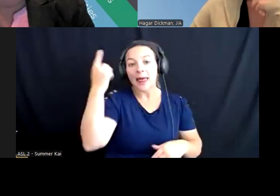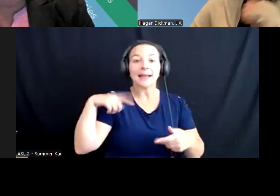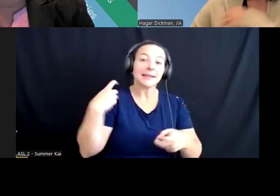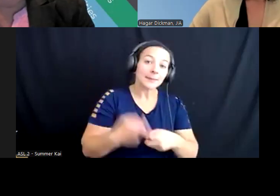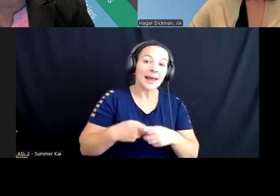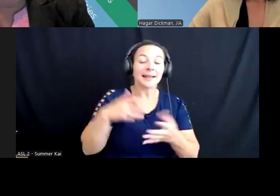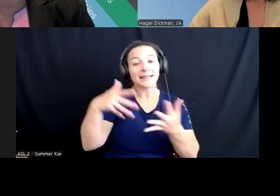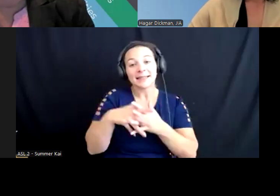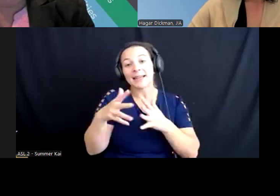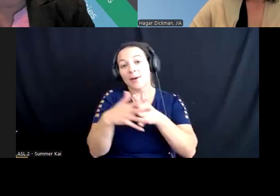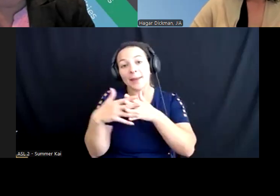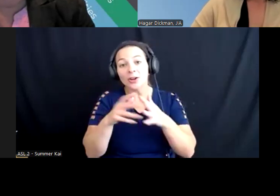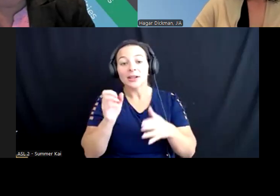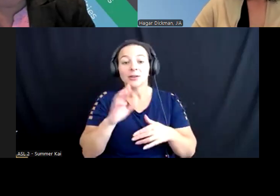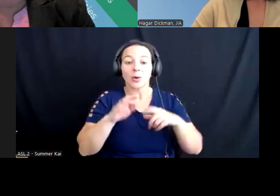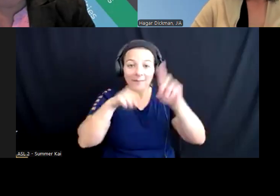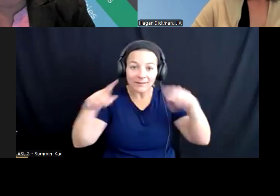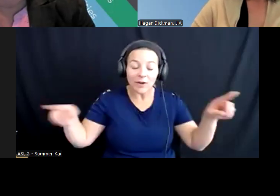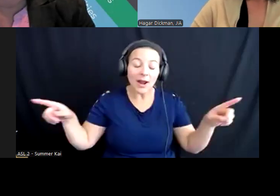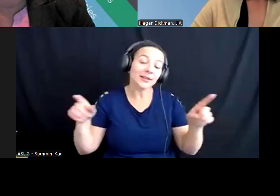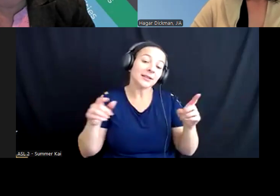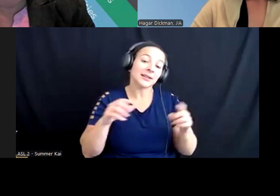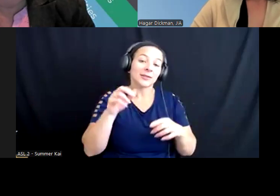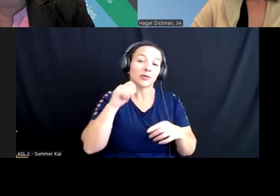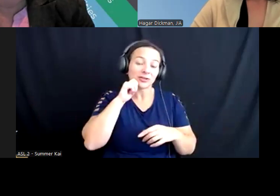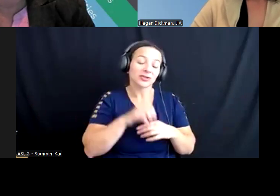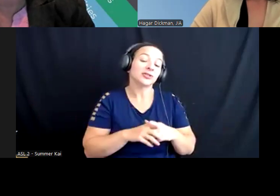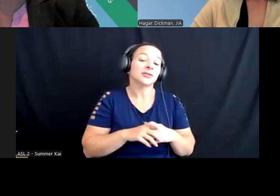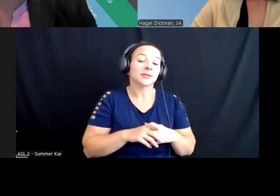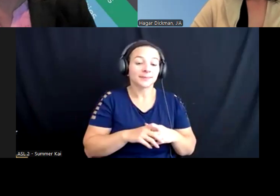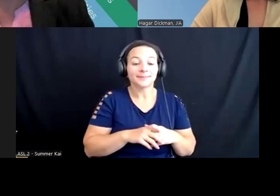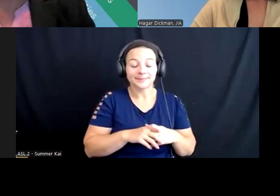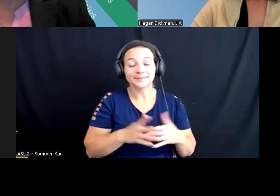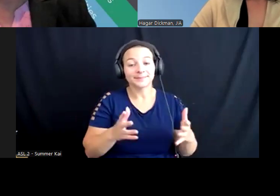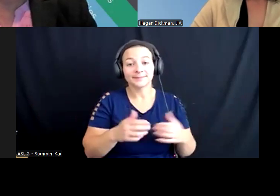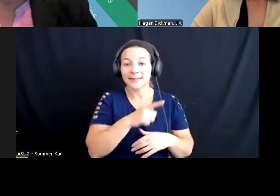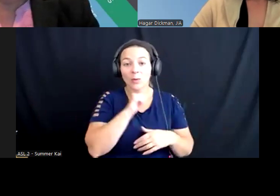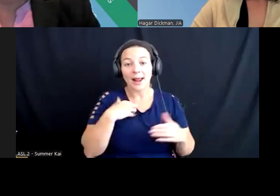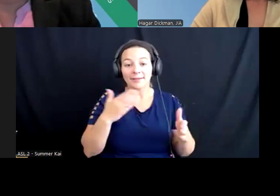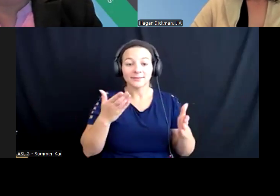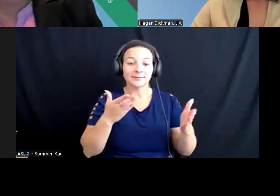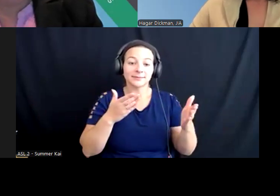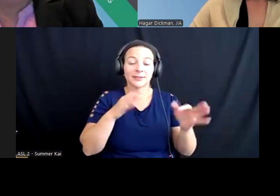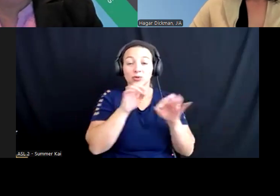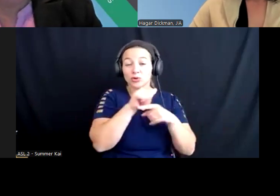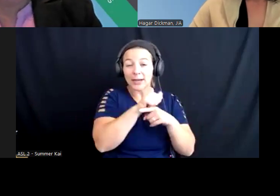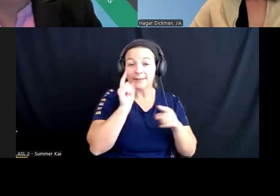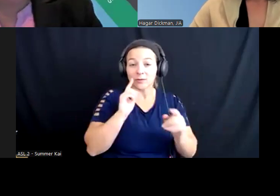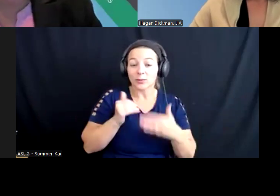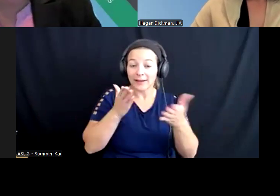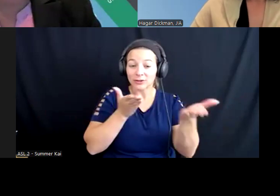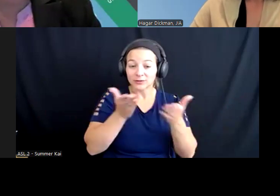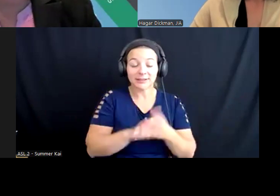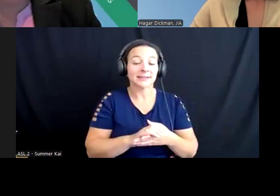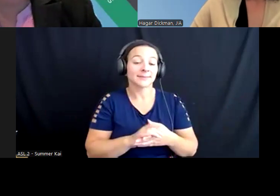or multiracial. And you alluded to that earlier in your summary. The HCBS Gap Analysis also found